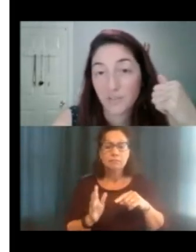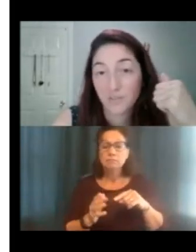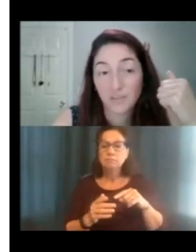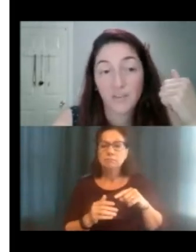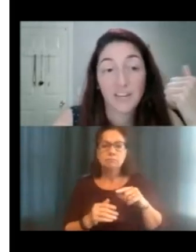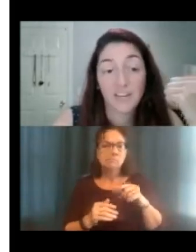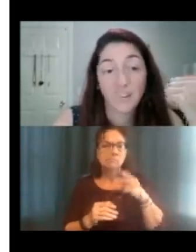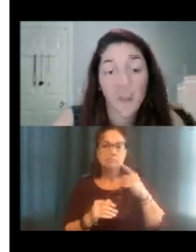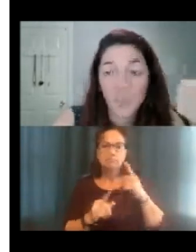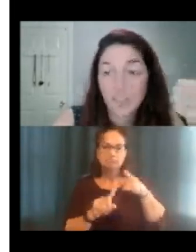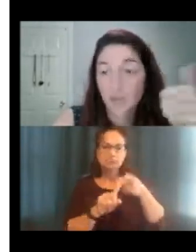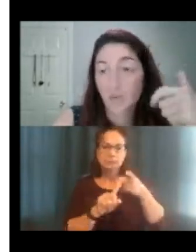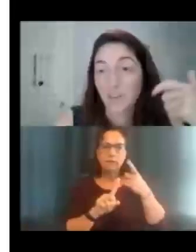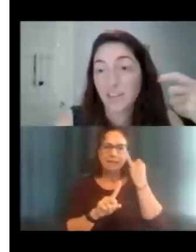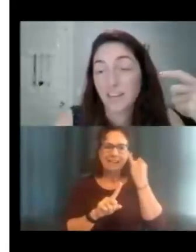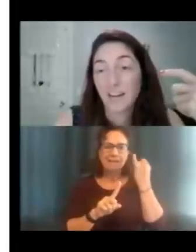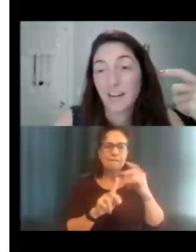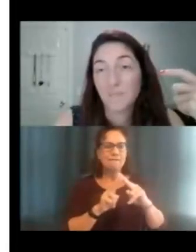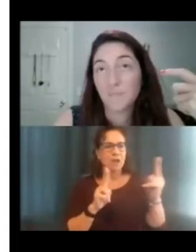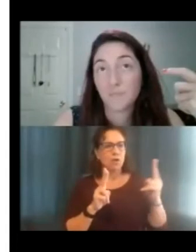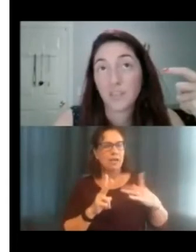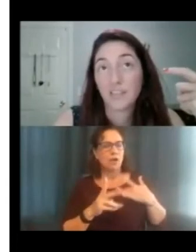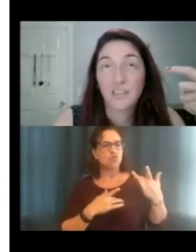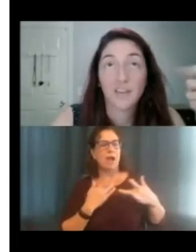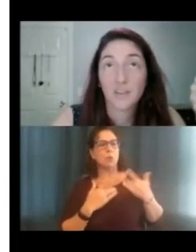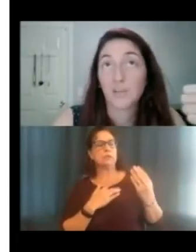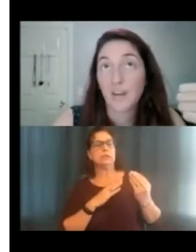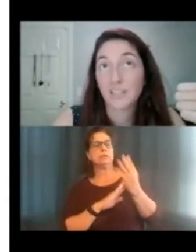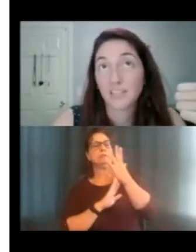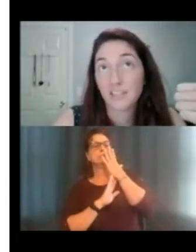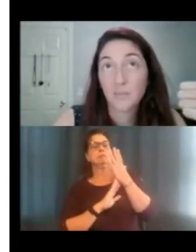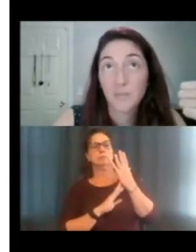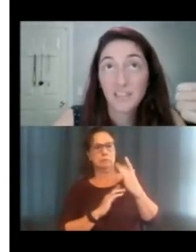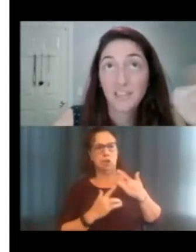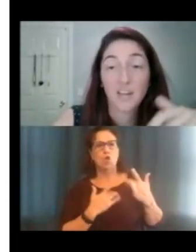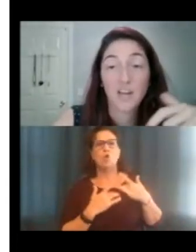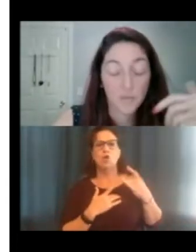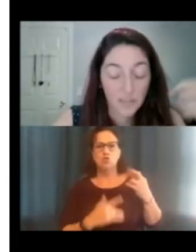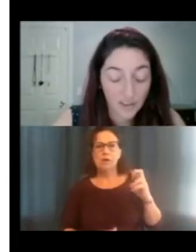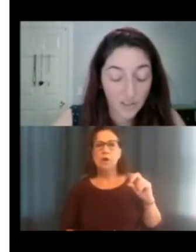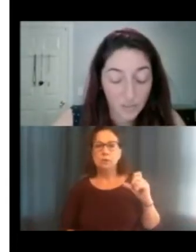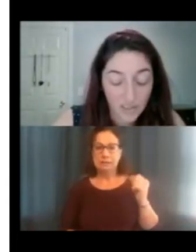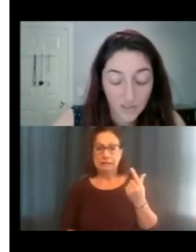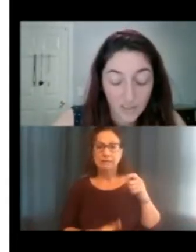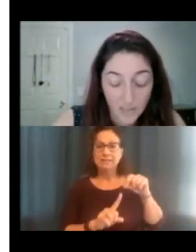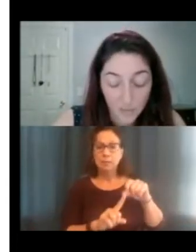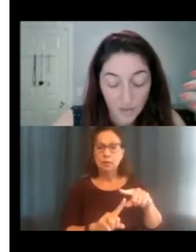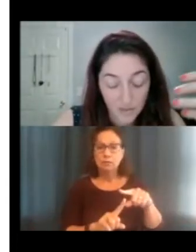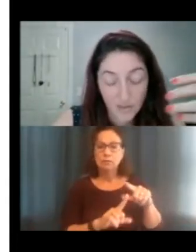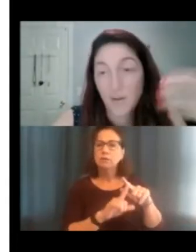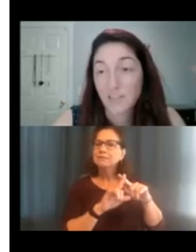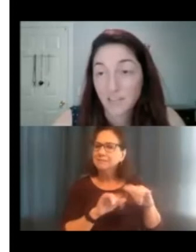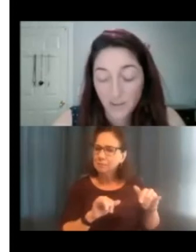response to very arousing or very arousing stimuli. but it can also be associated